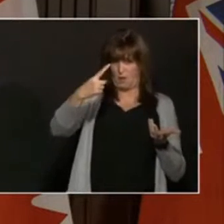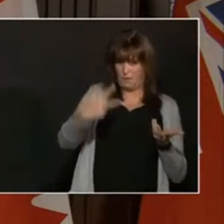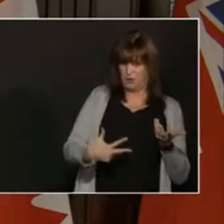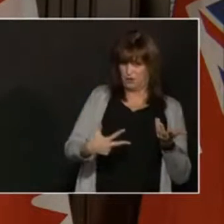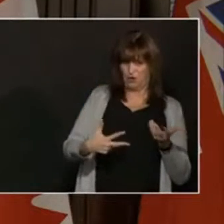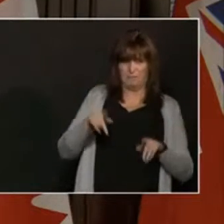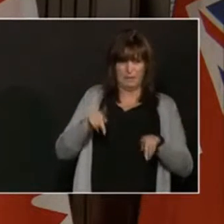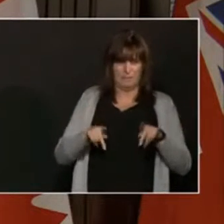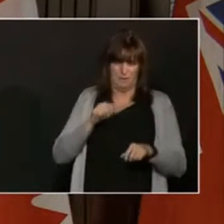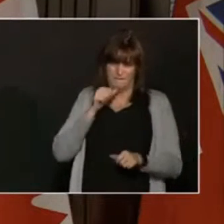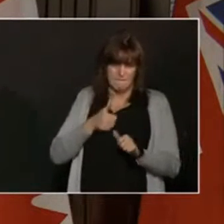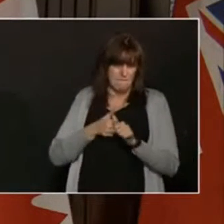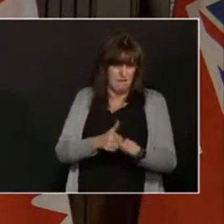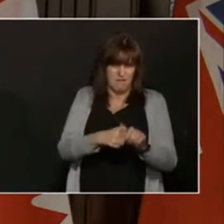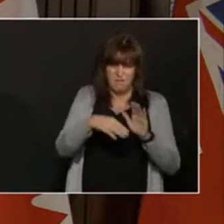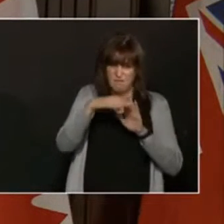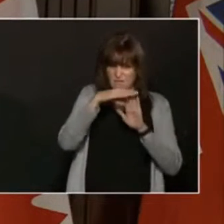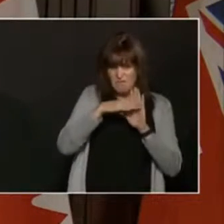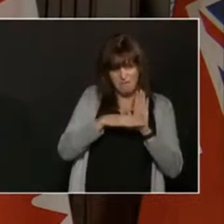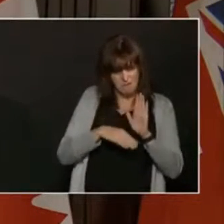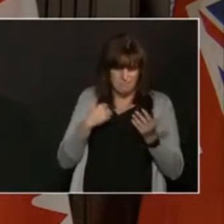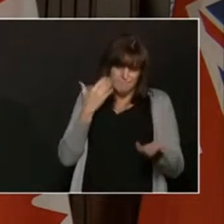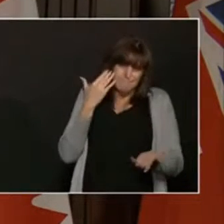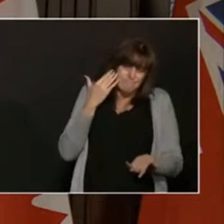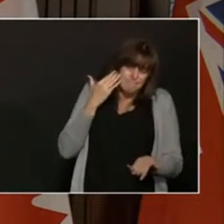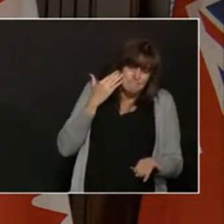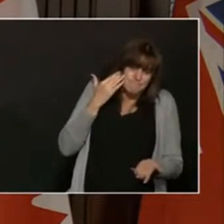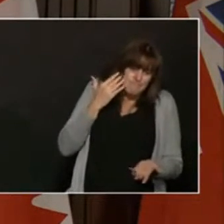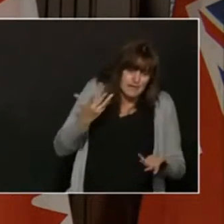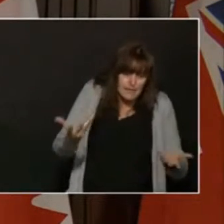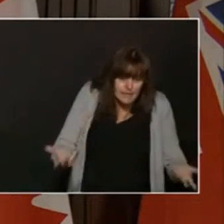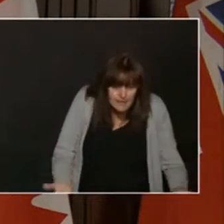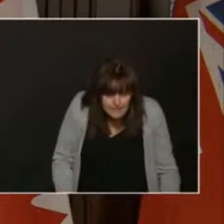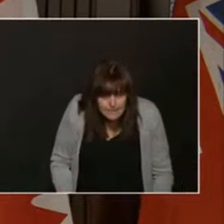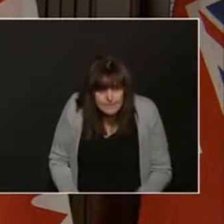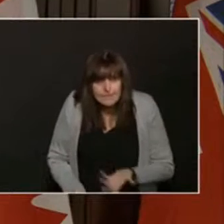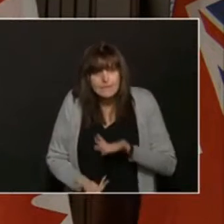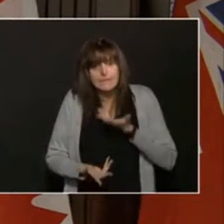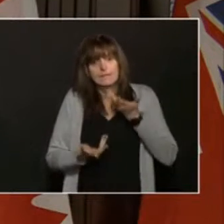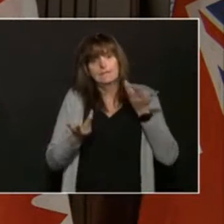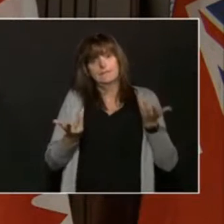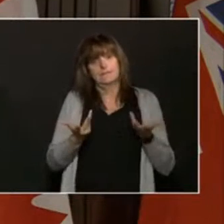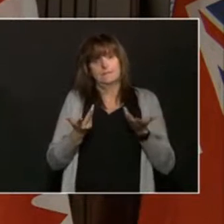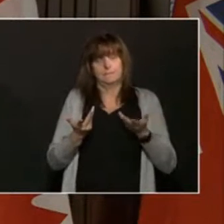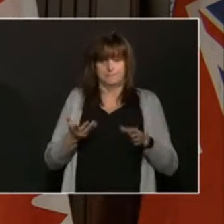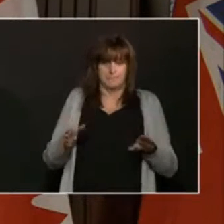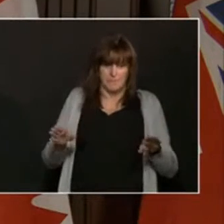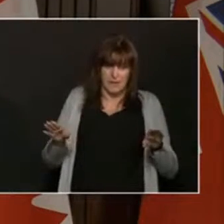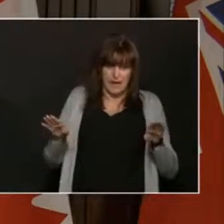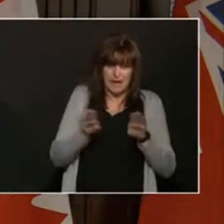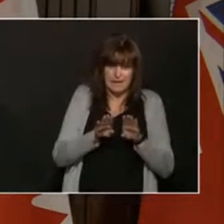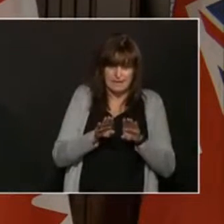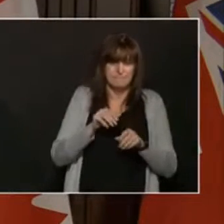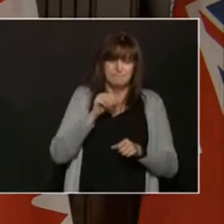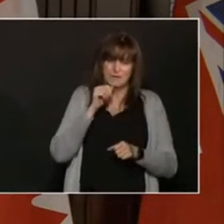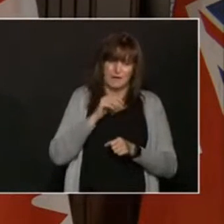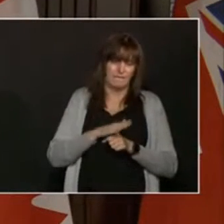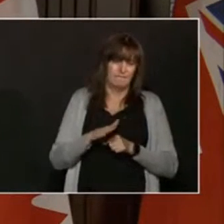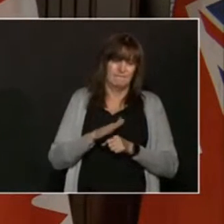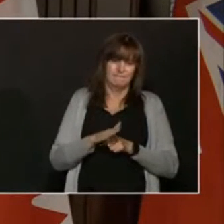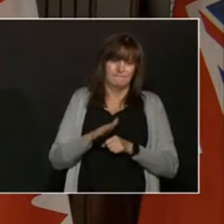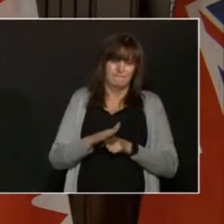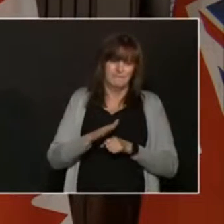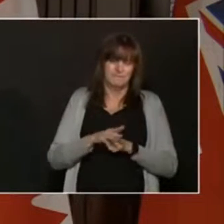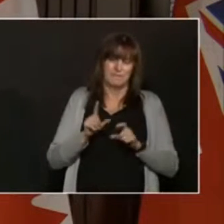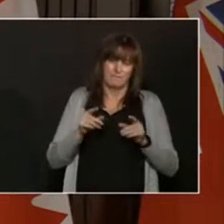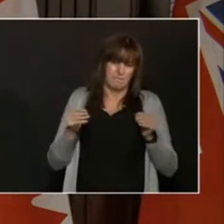measures. So I think what it shows is that the shutdown was not enough. We need more stringent measures. The